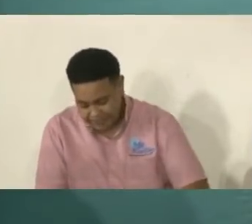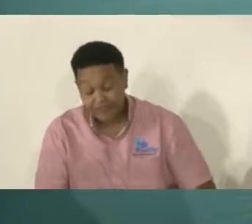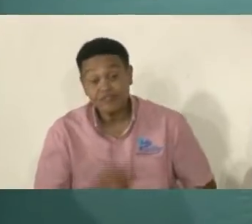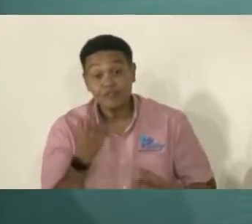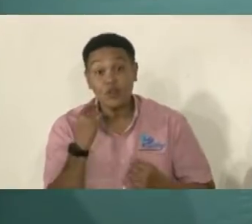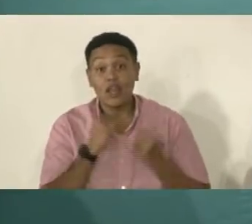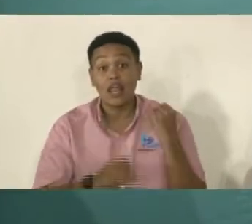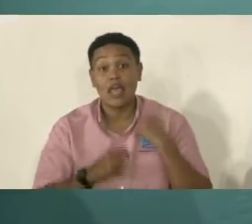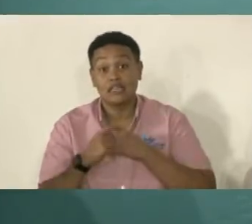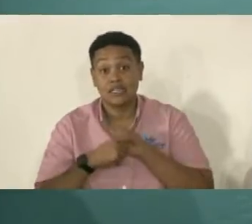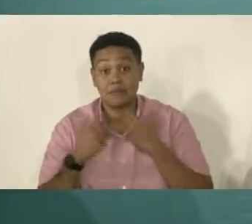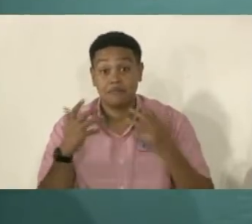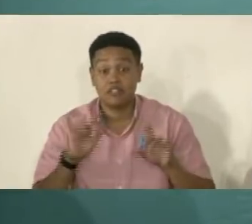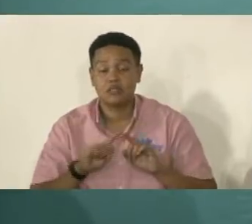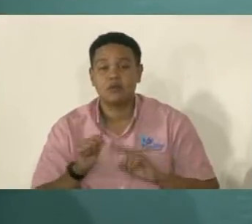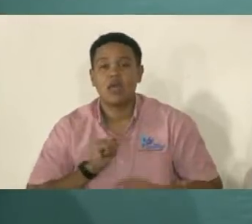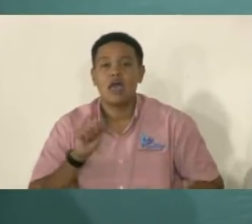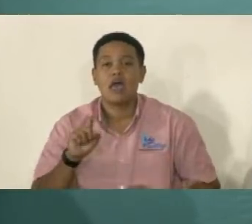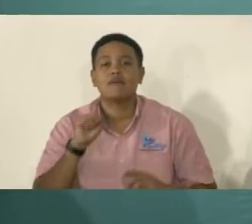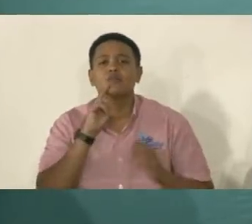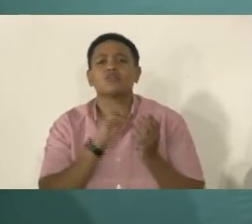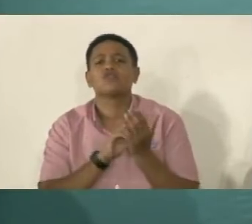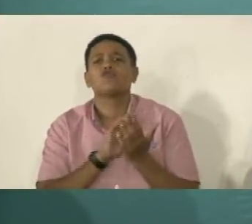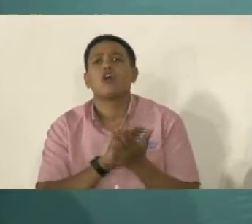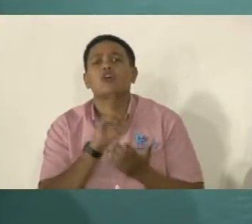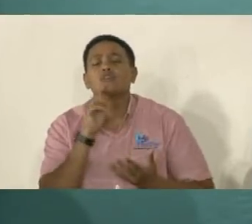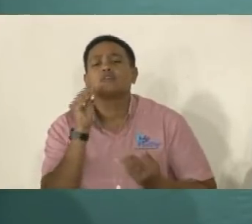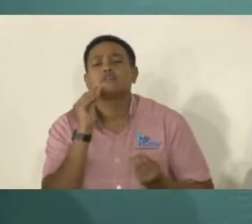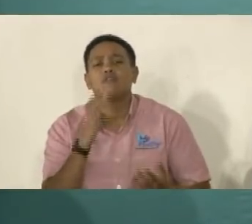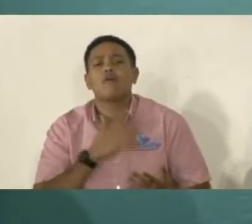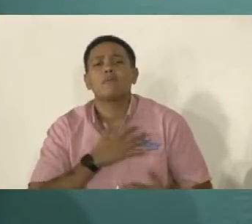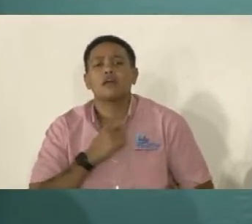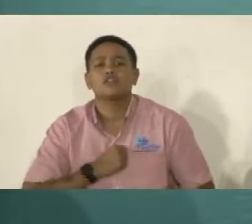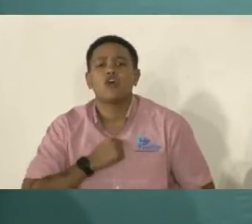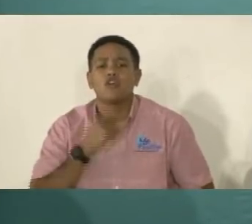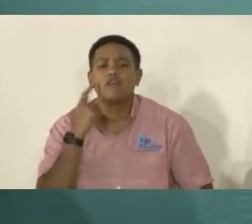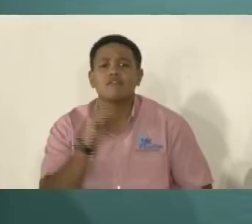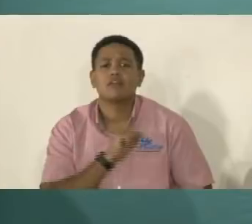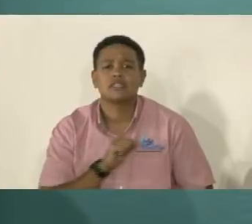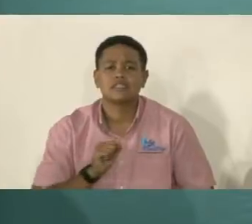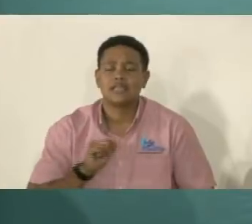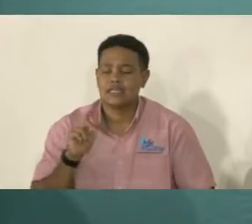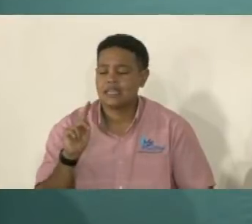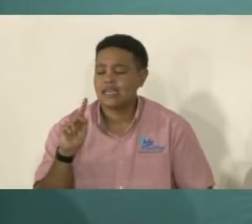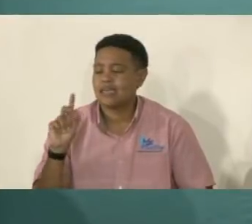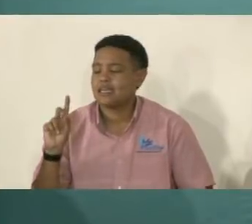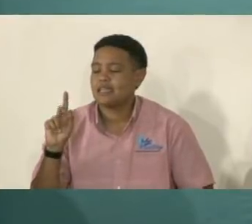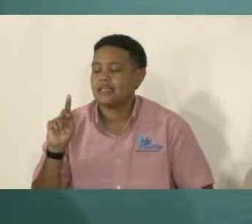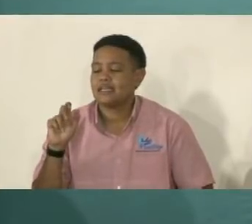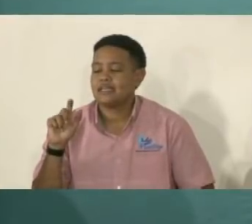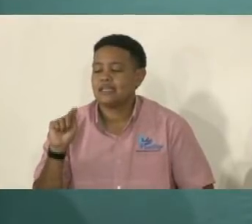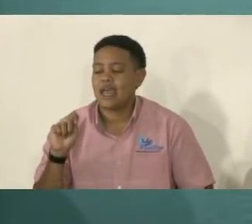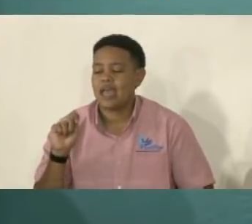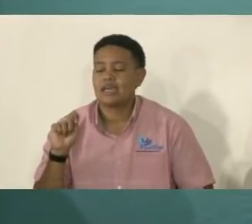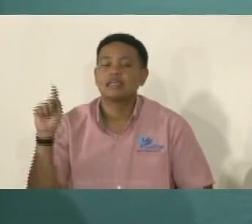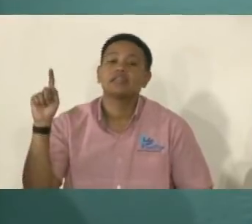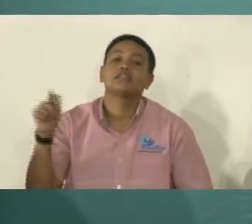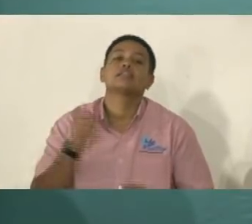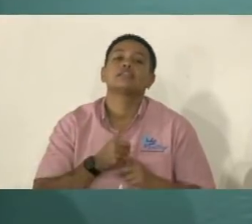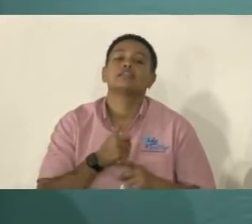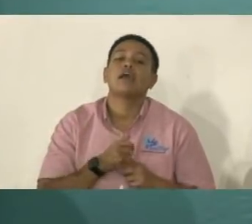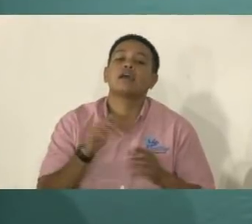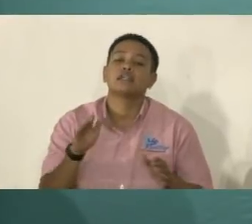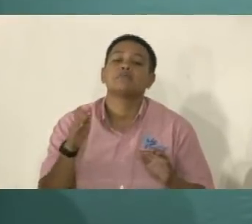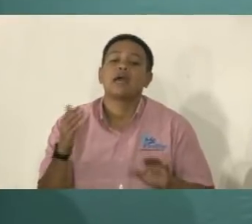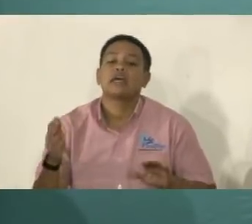have to place on record my condolences to Senator K.D. Knight on the